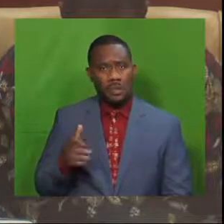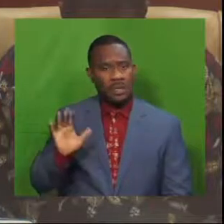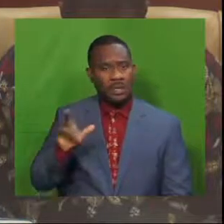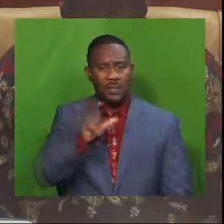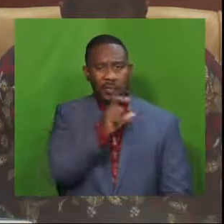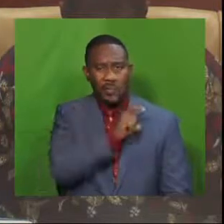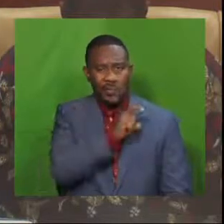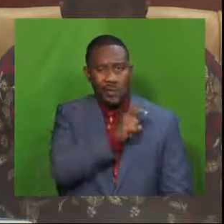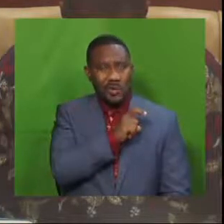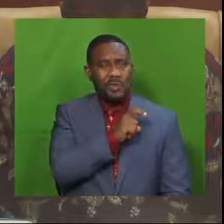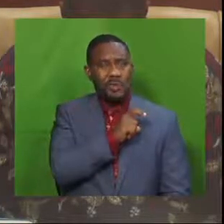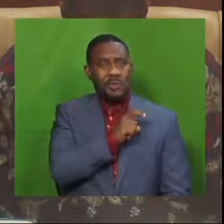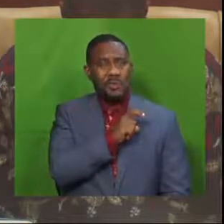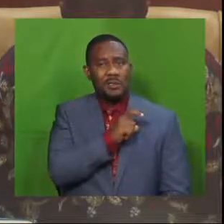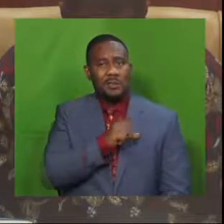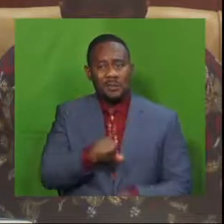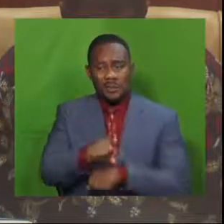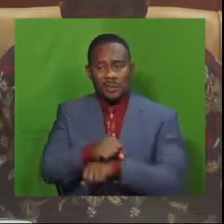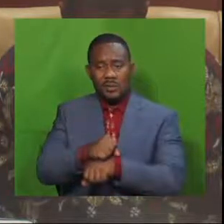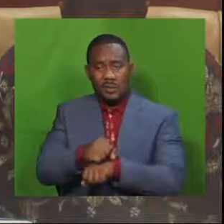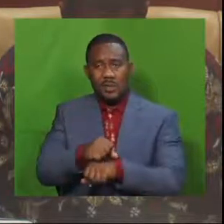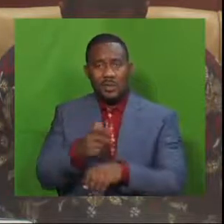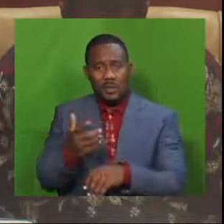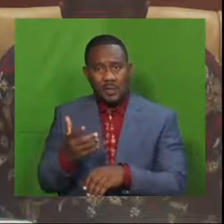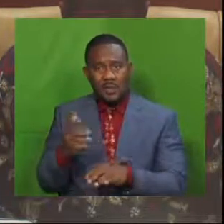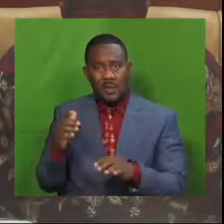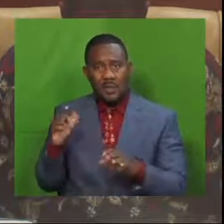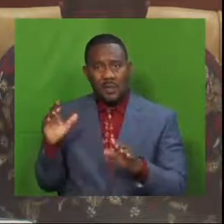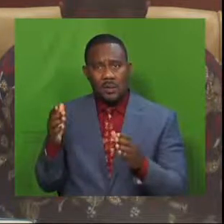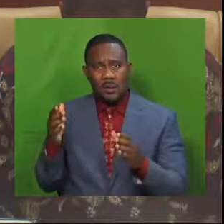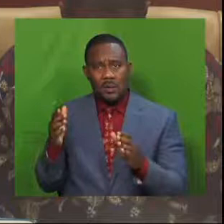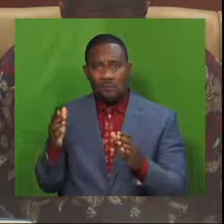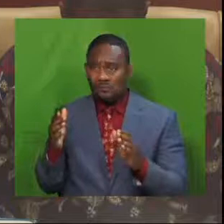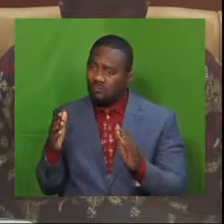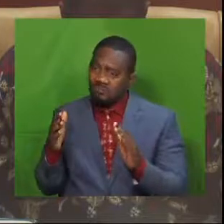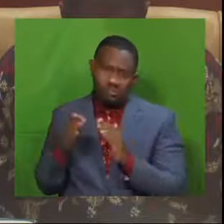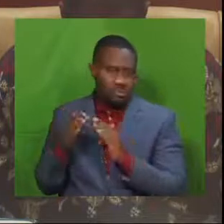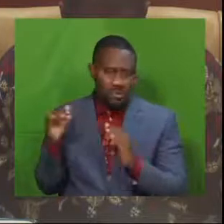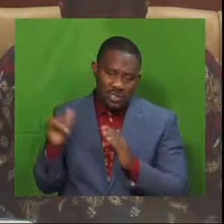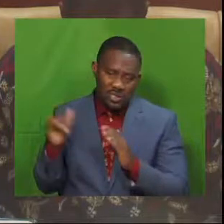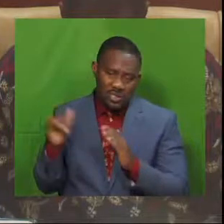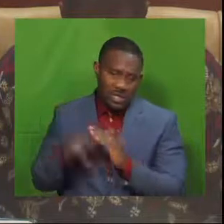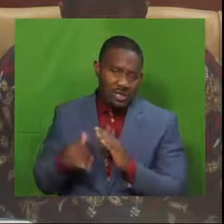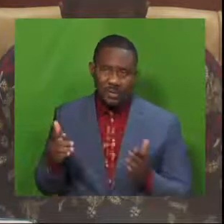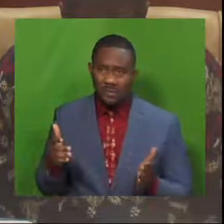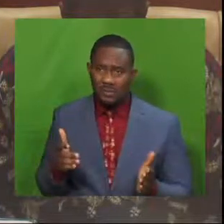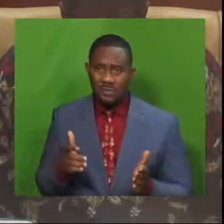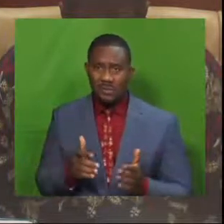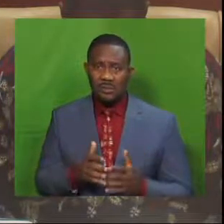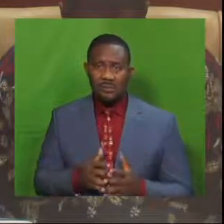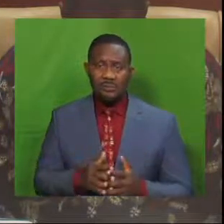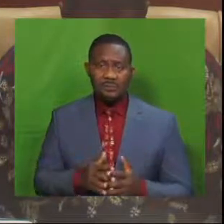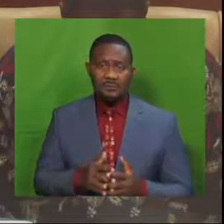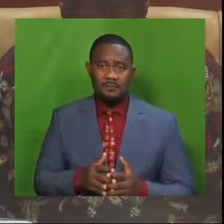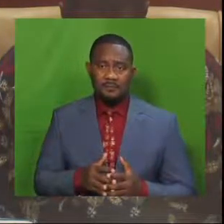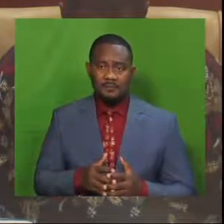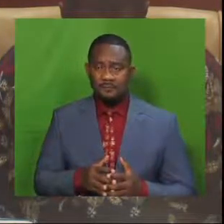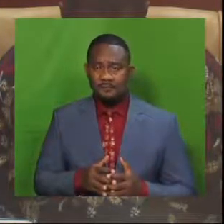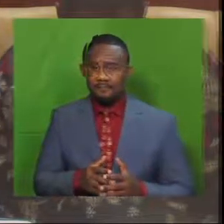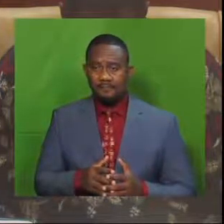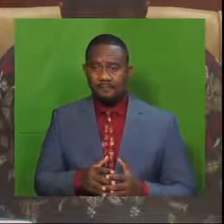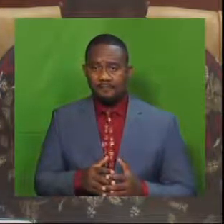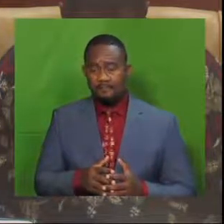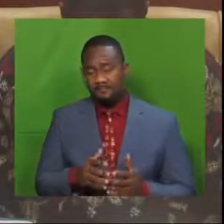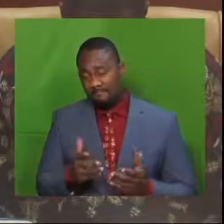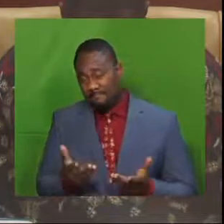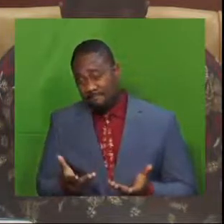has been closed down. And he asked an urgent question in connection with that, which was supposed to be asked today. So, as to